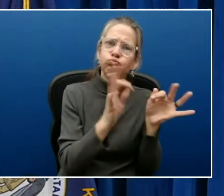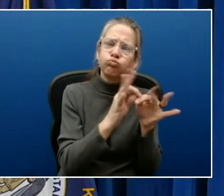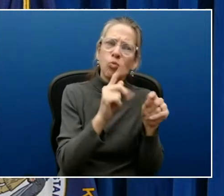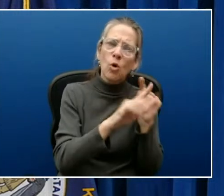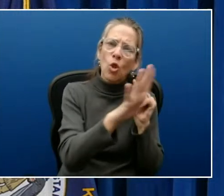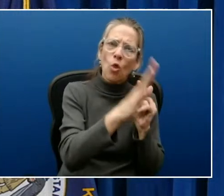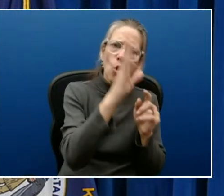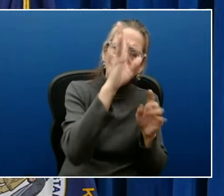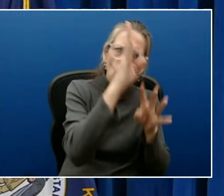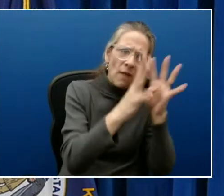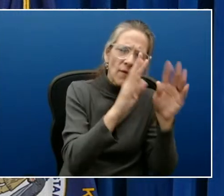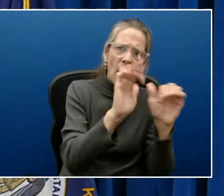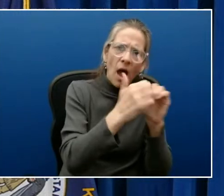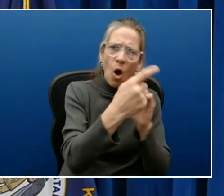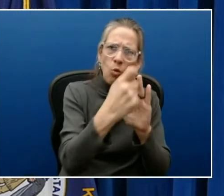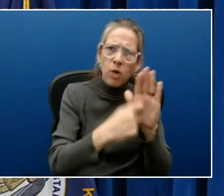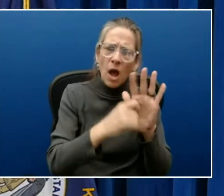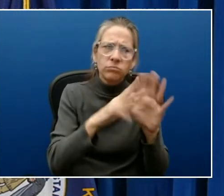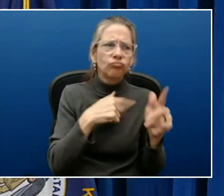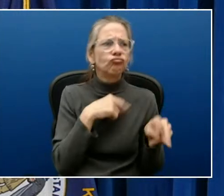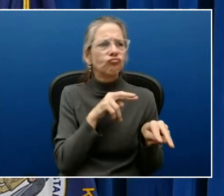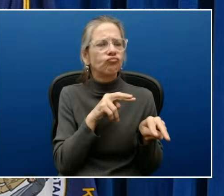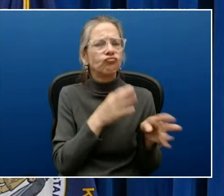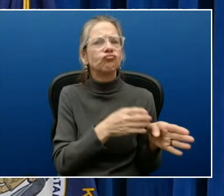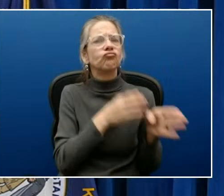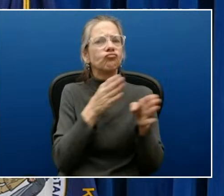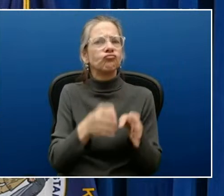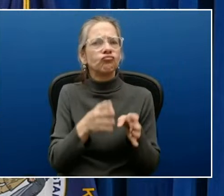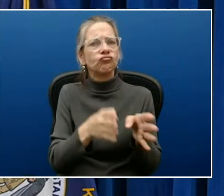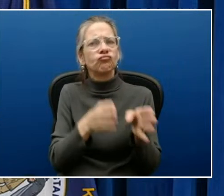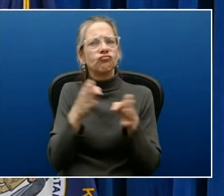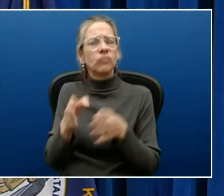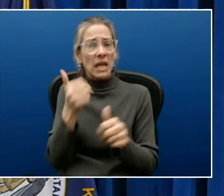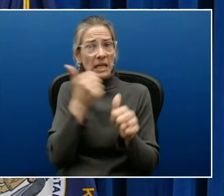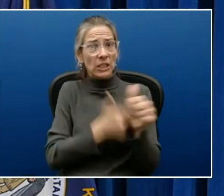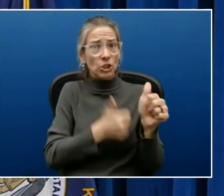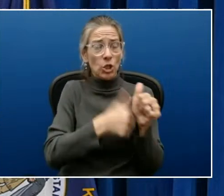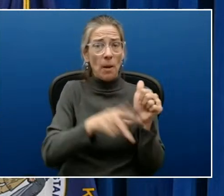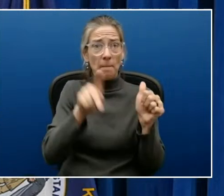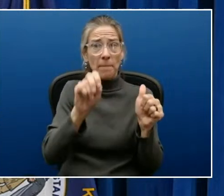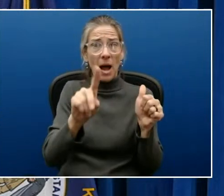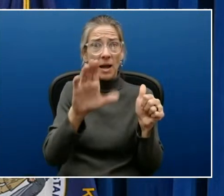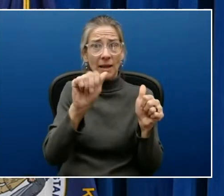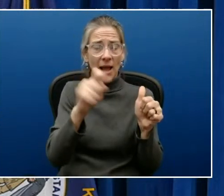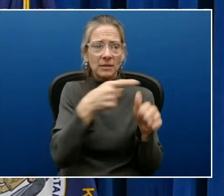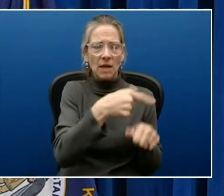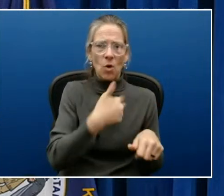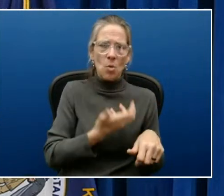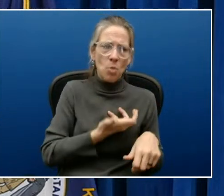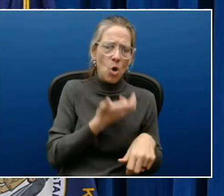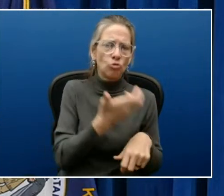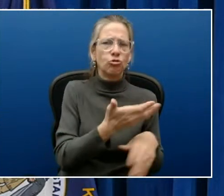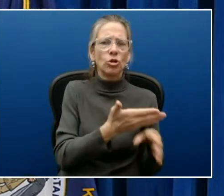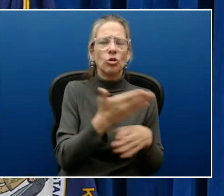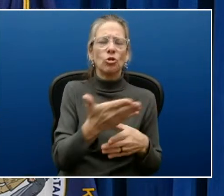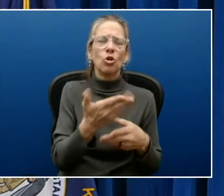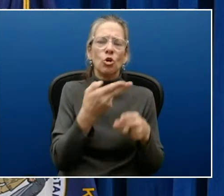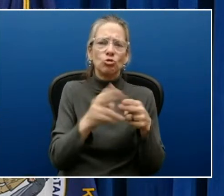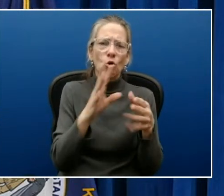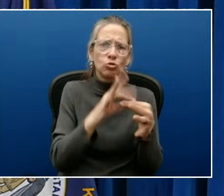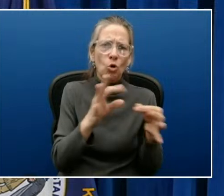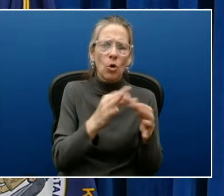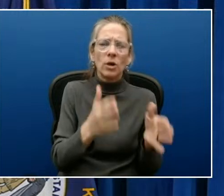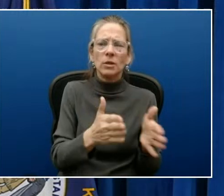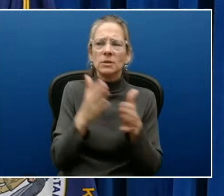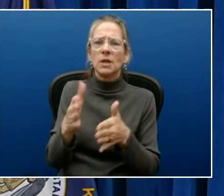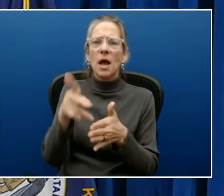process. Each episode focuses on a different topic, including poetry, short stories, plot, characterization, even